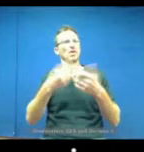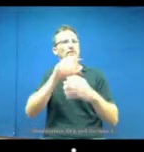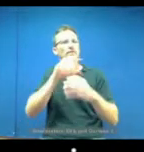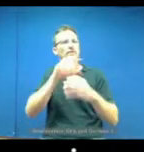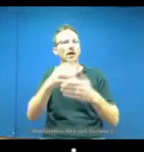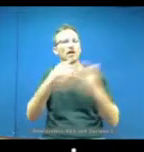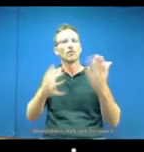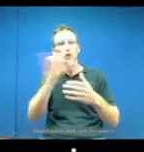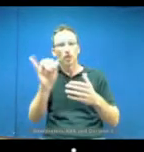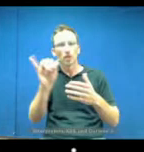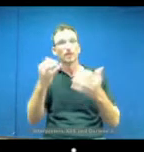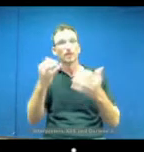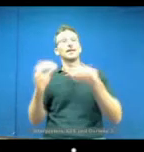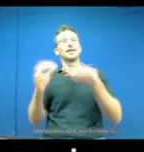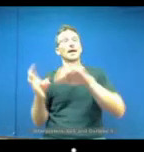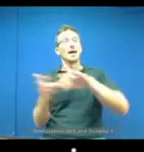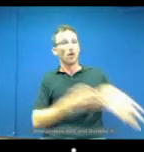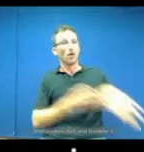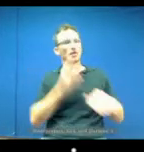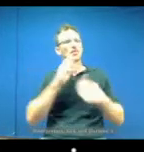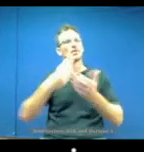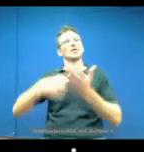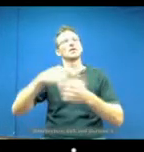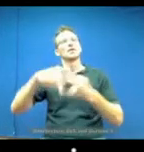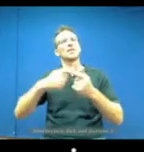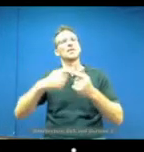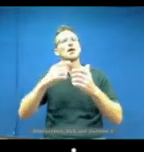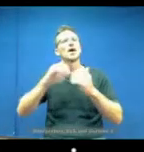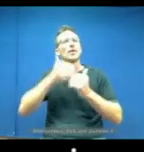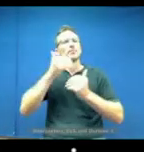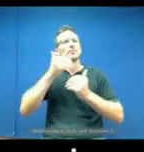some of interpreting issues. So are there any